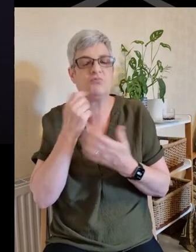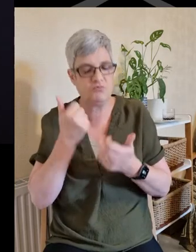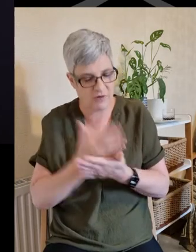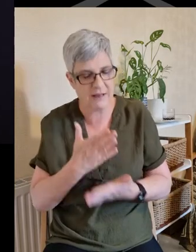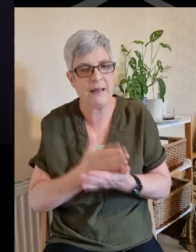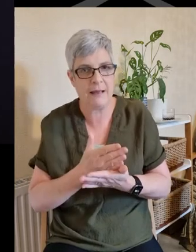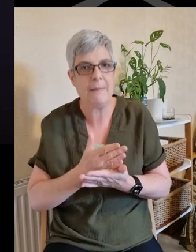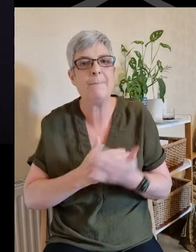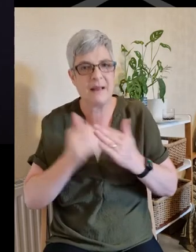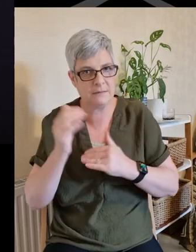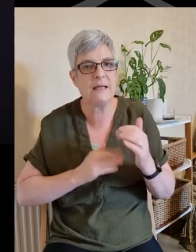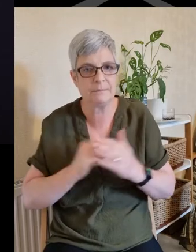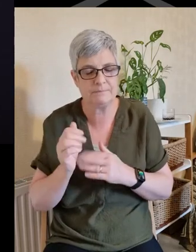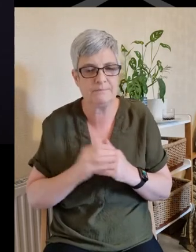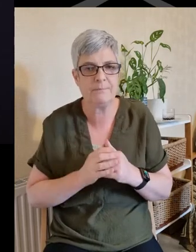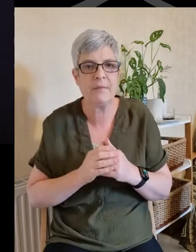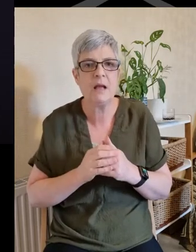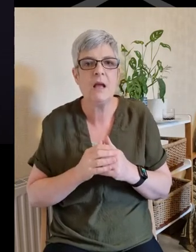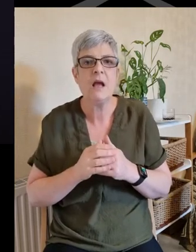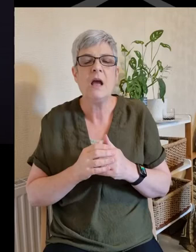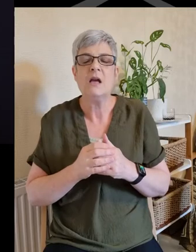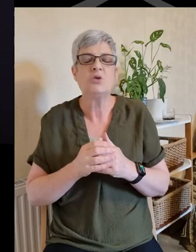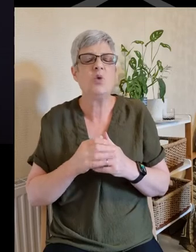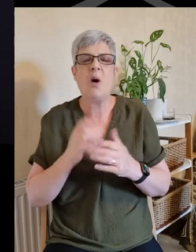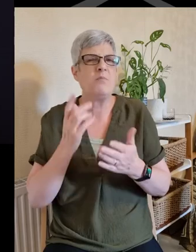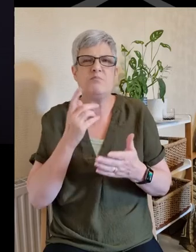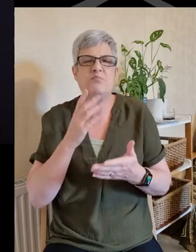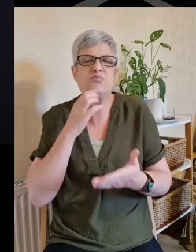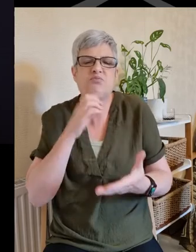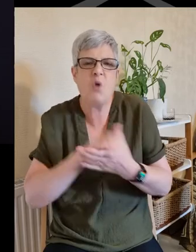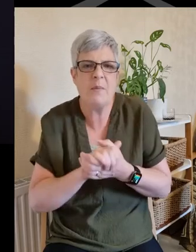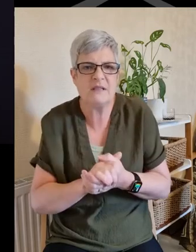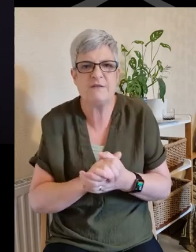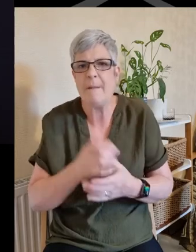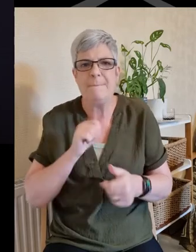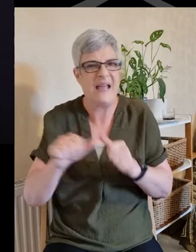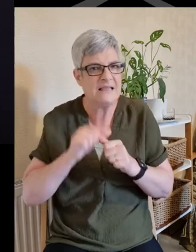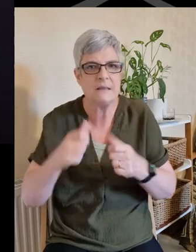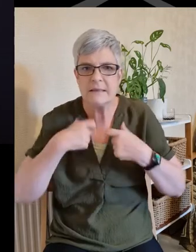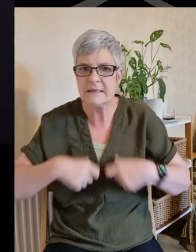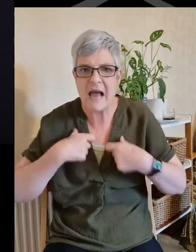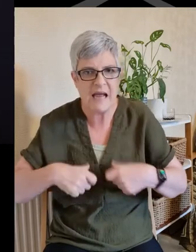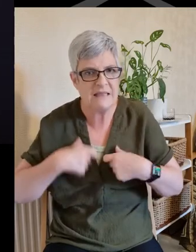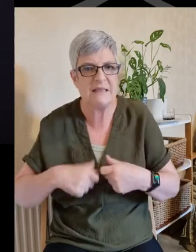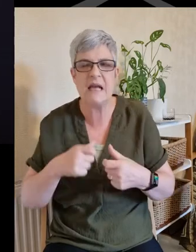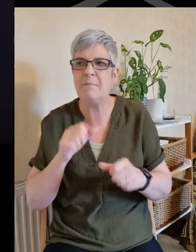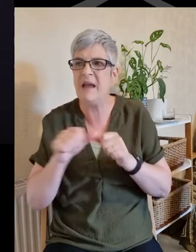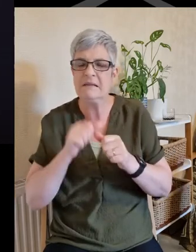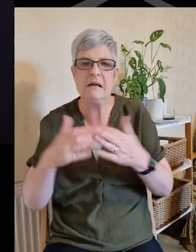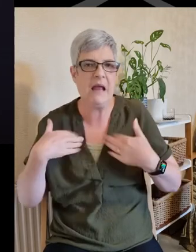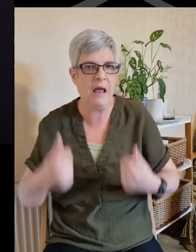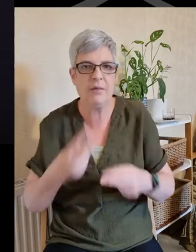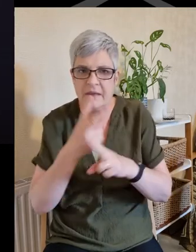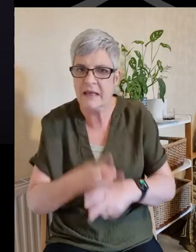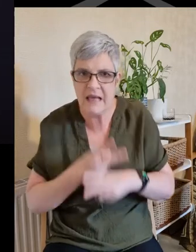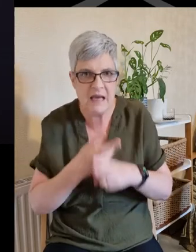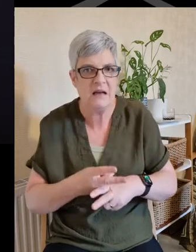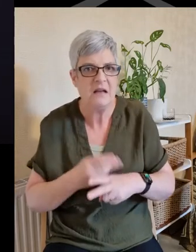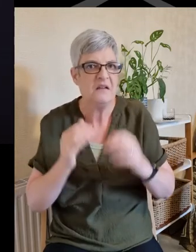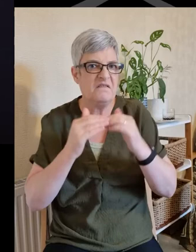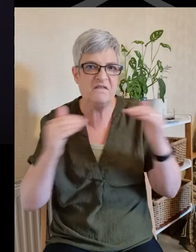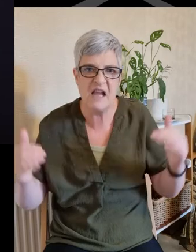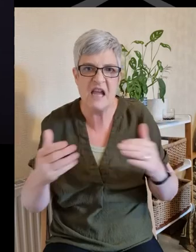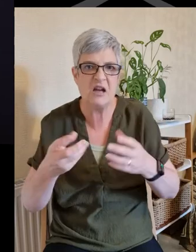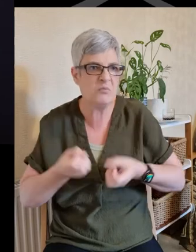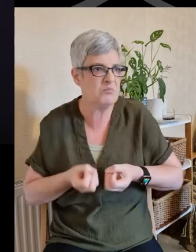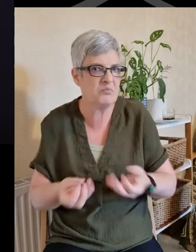that held out is not a better society, a more fair or equitable distribution, better health care, and so on, but rather is to do